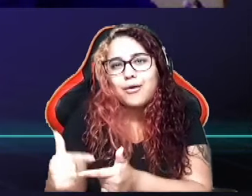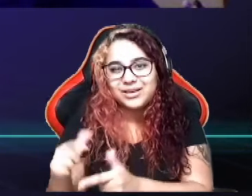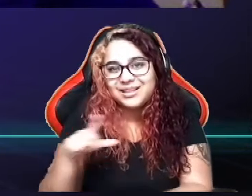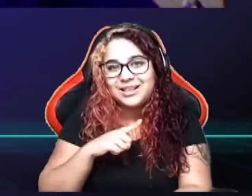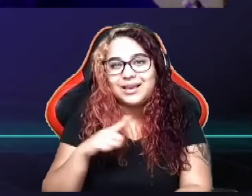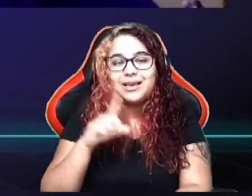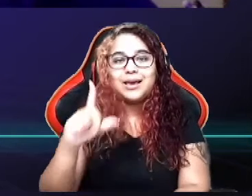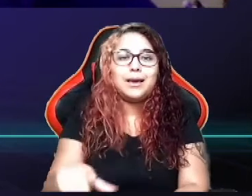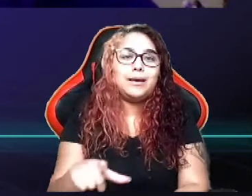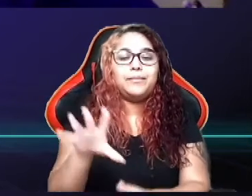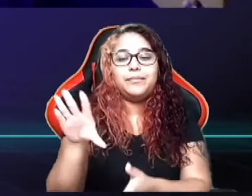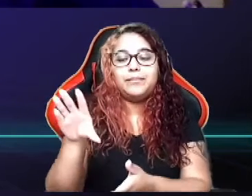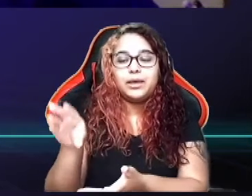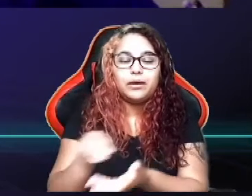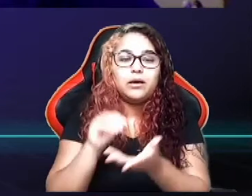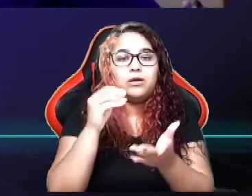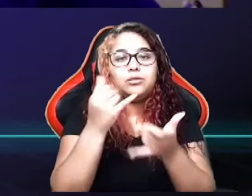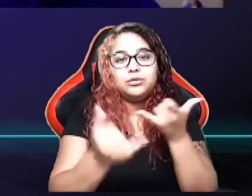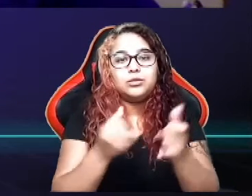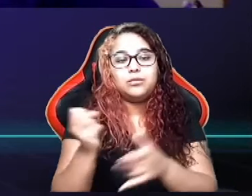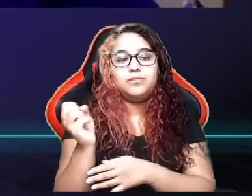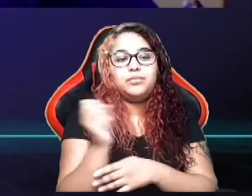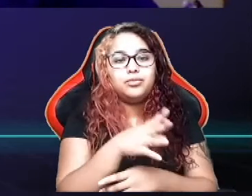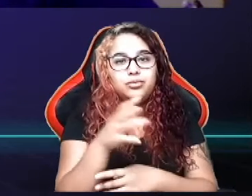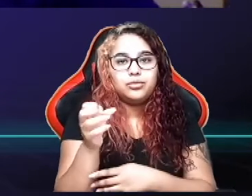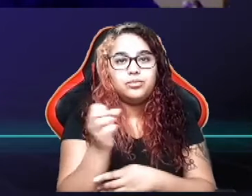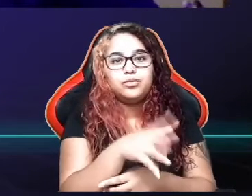a lot of developers know about,